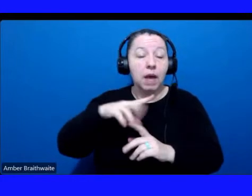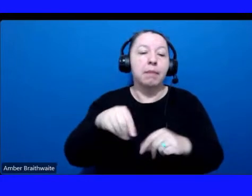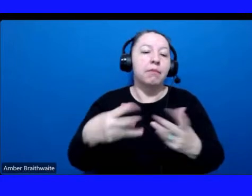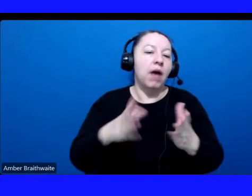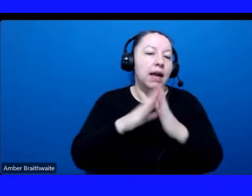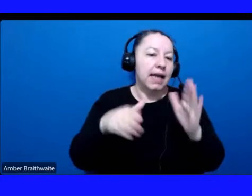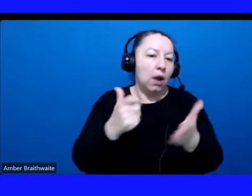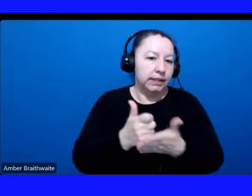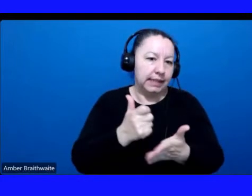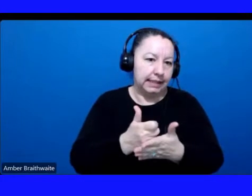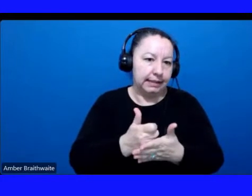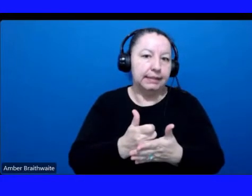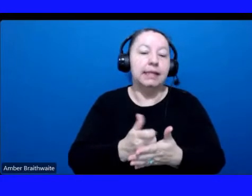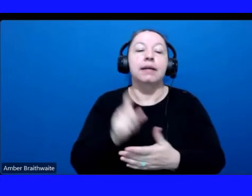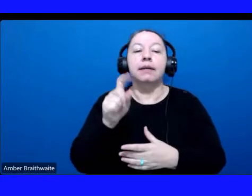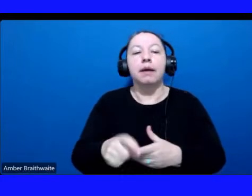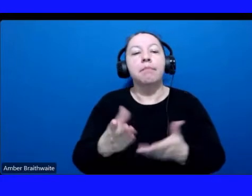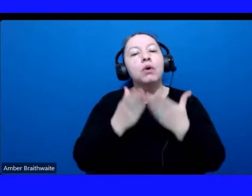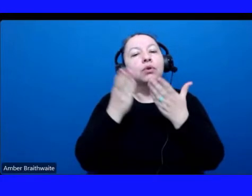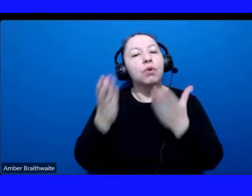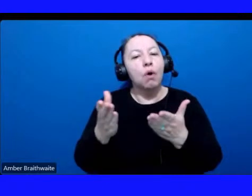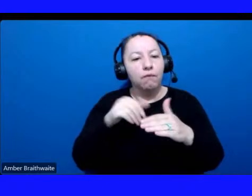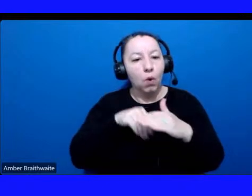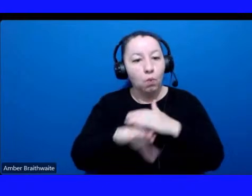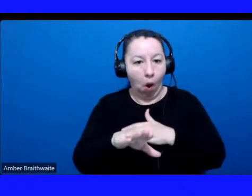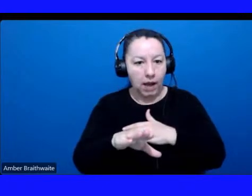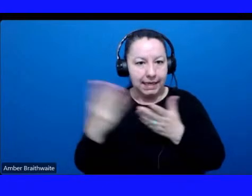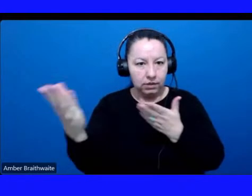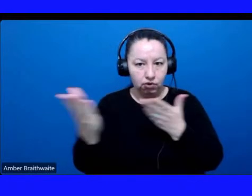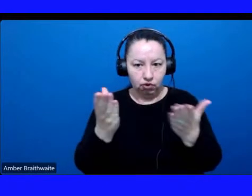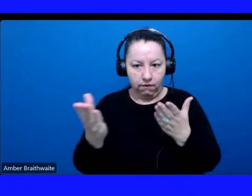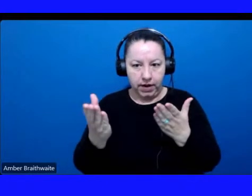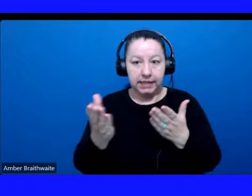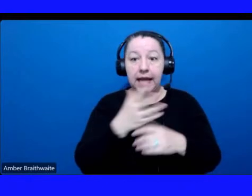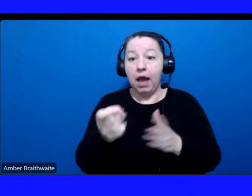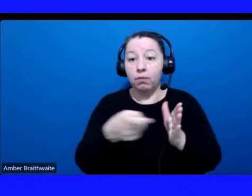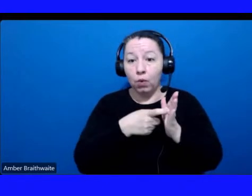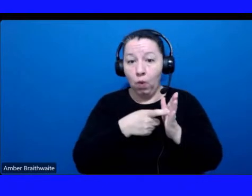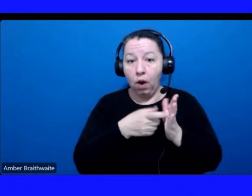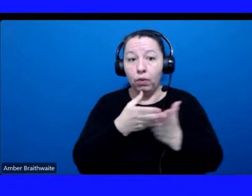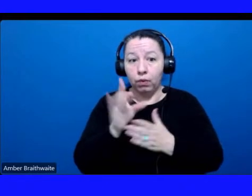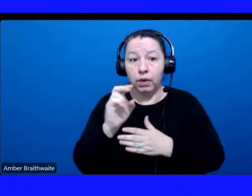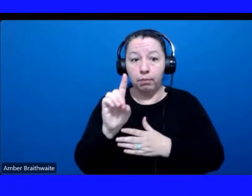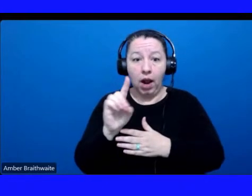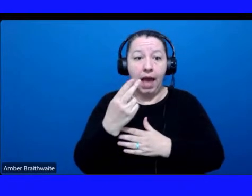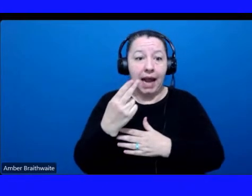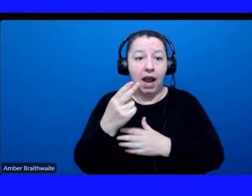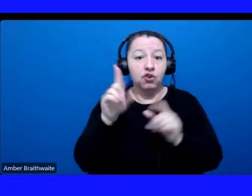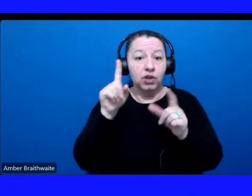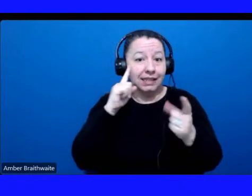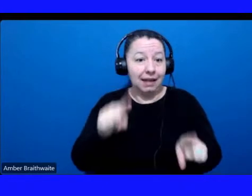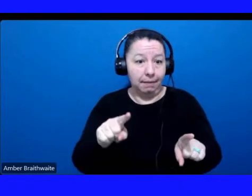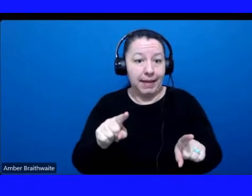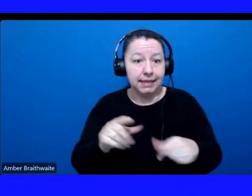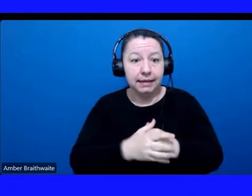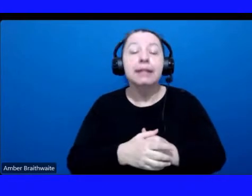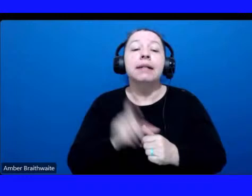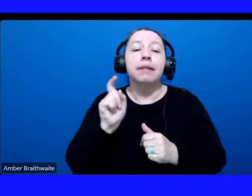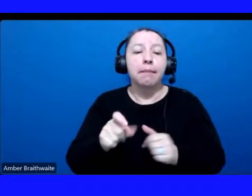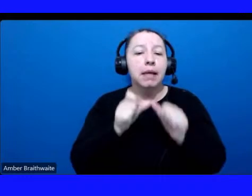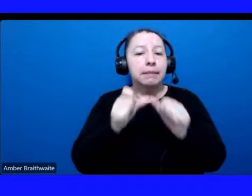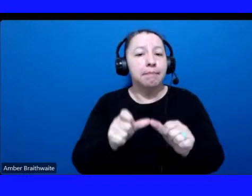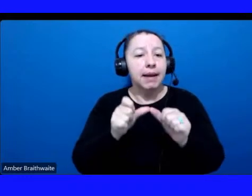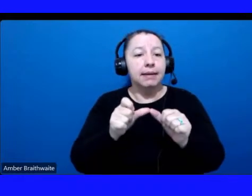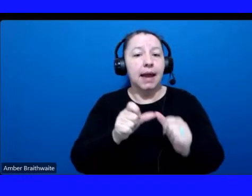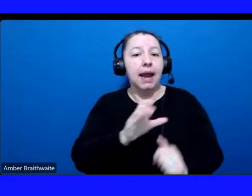so we work very closely with the vendor to ensure that patients get the support they need pre and post-release. In practice, we're in daily communication with